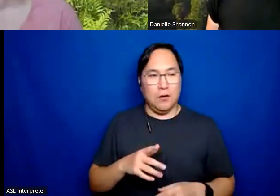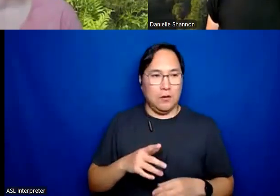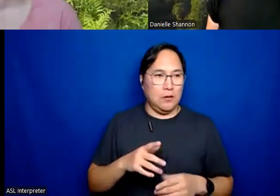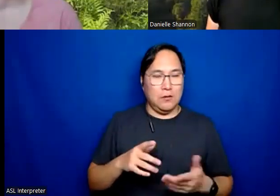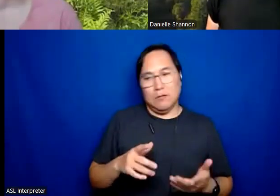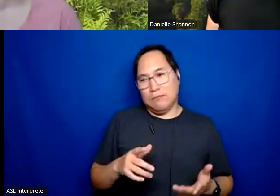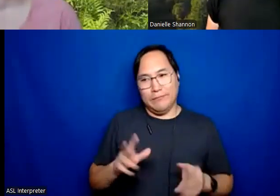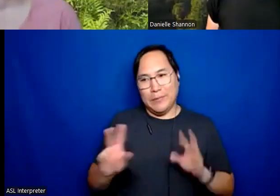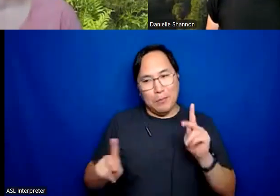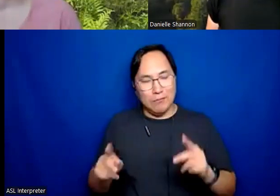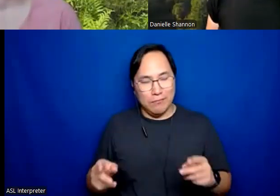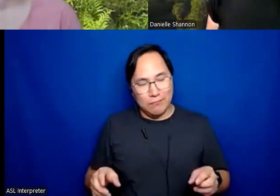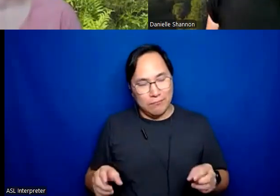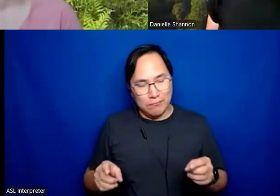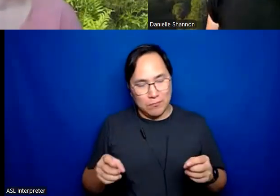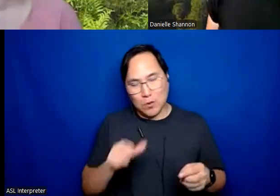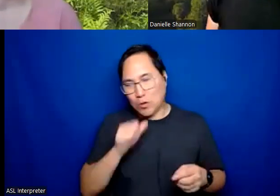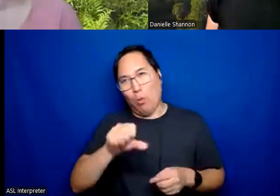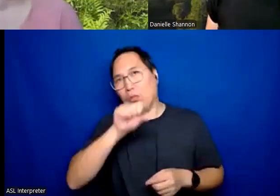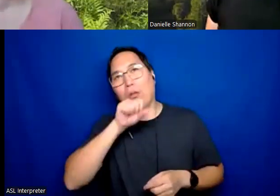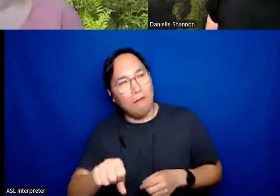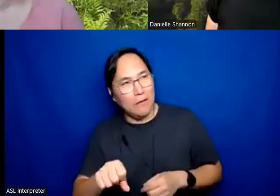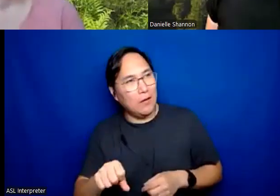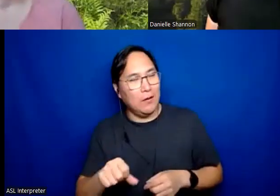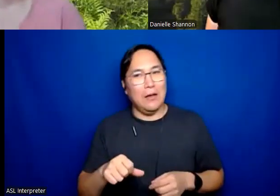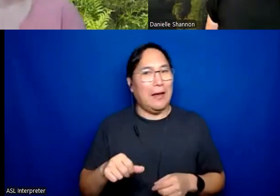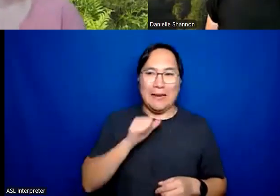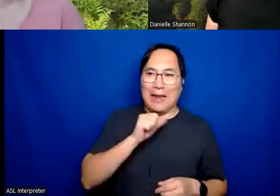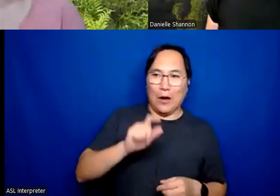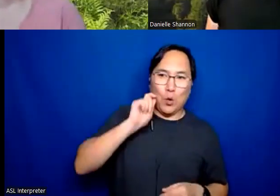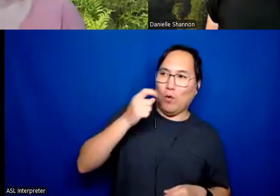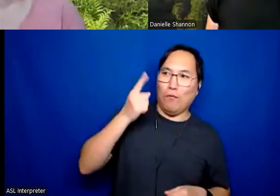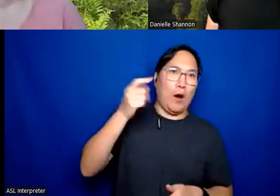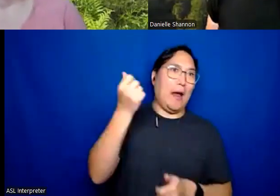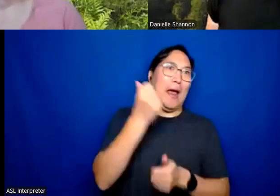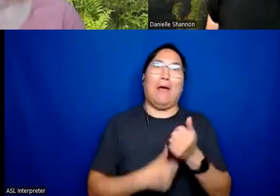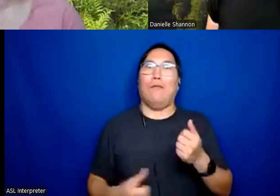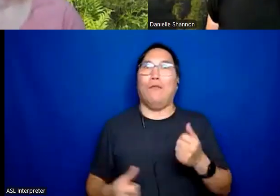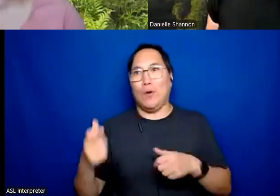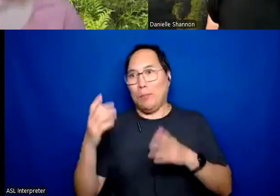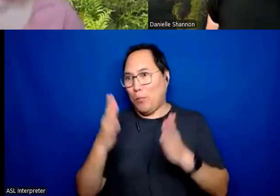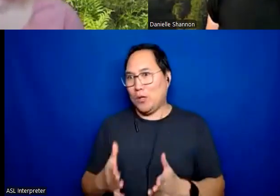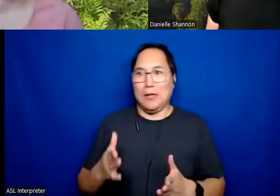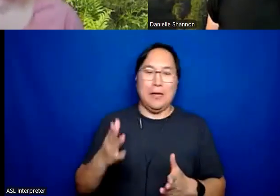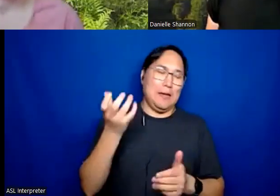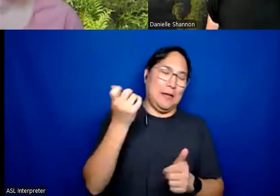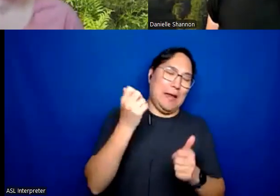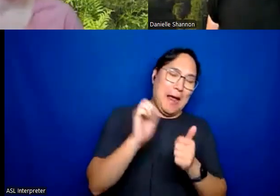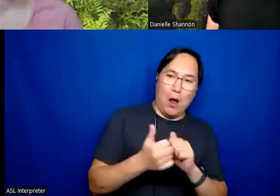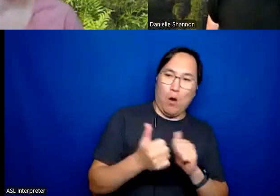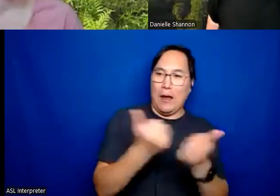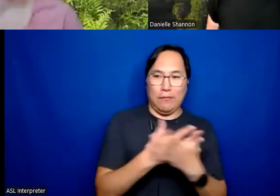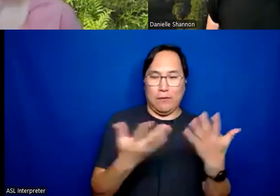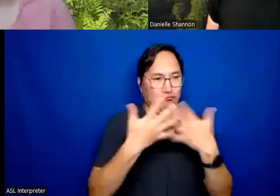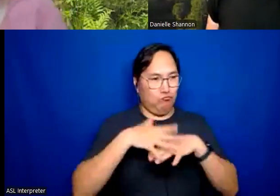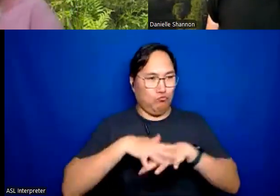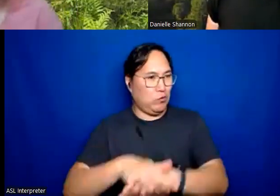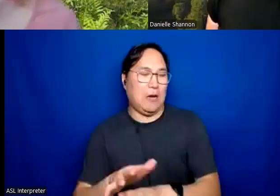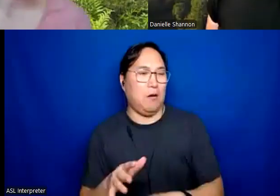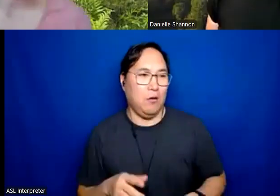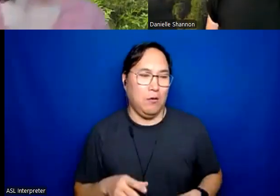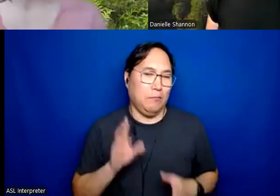everybody loves and everybody's cool with all the time in every stage of how they play out. And